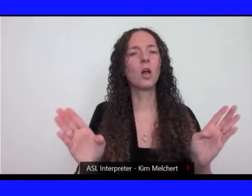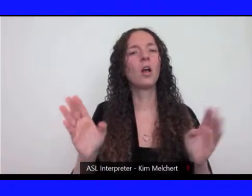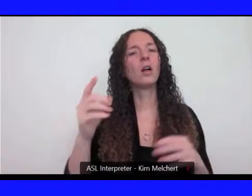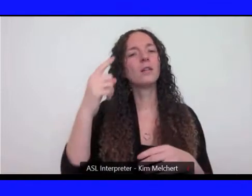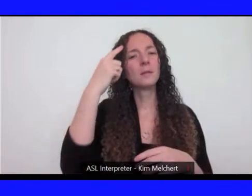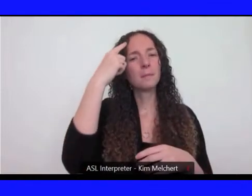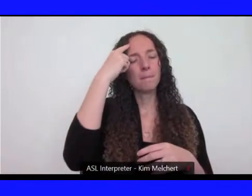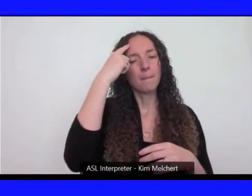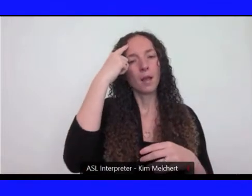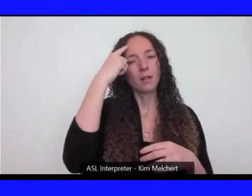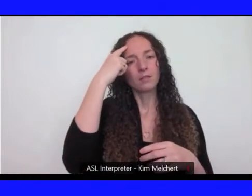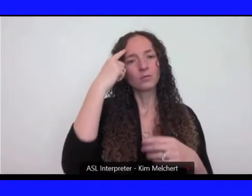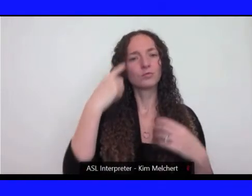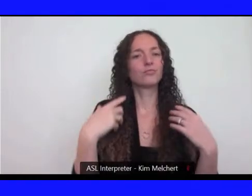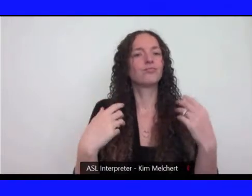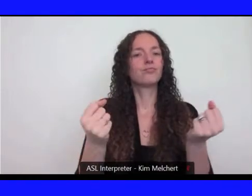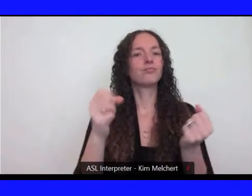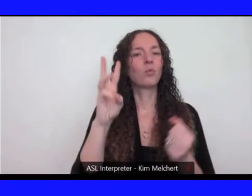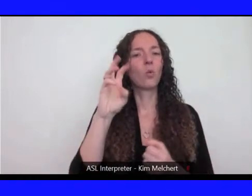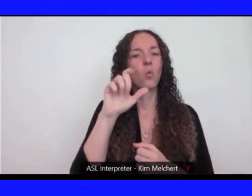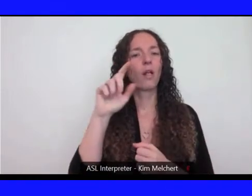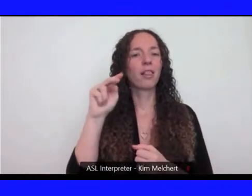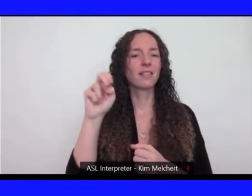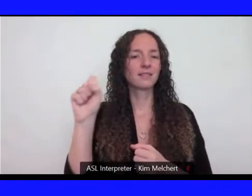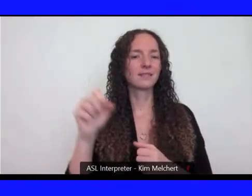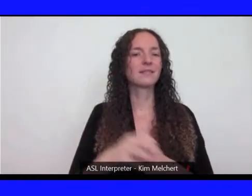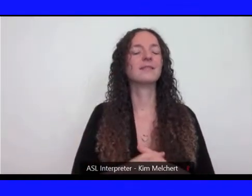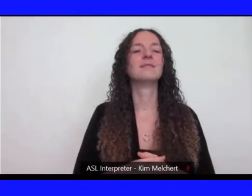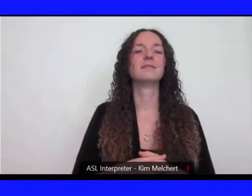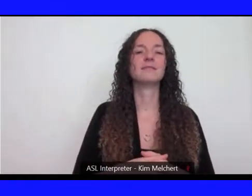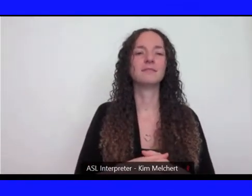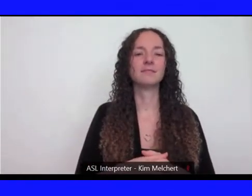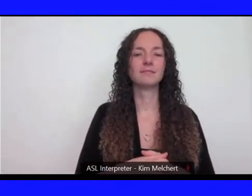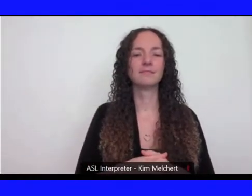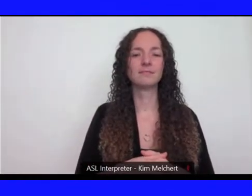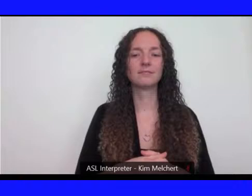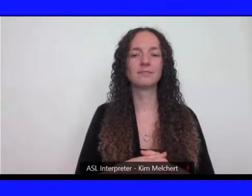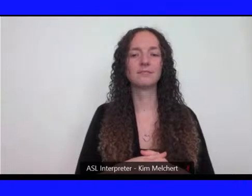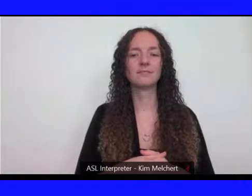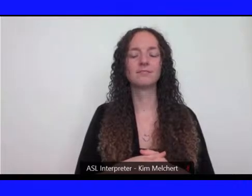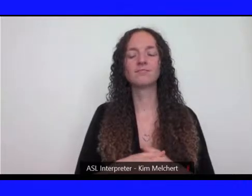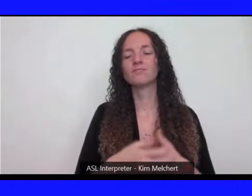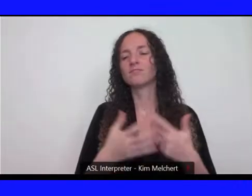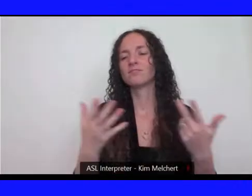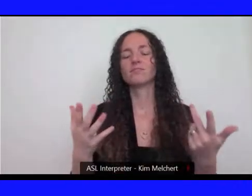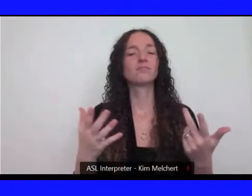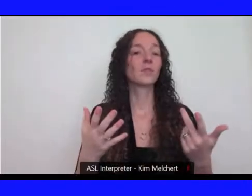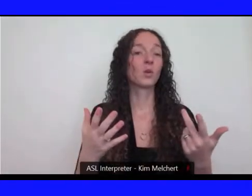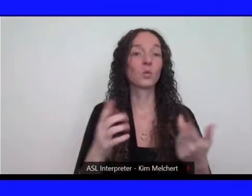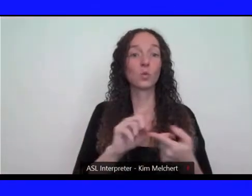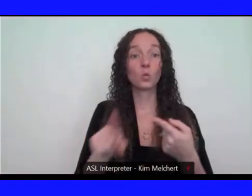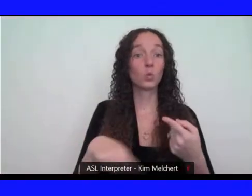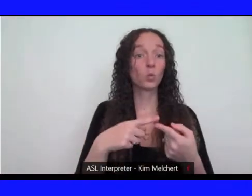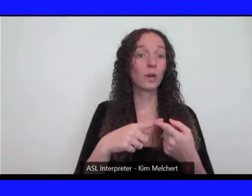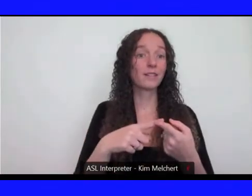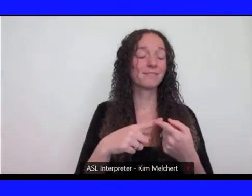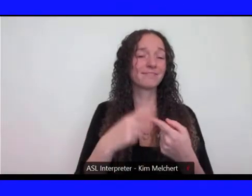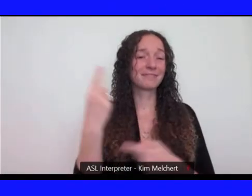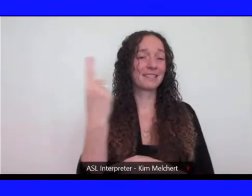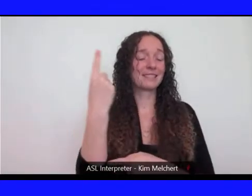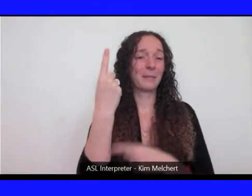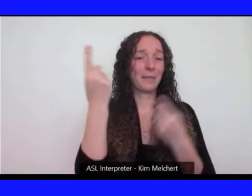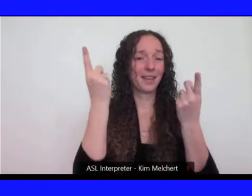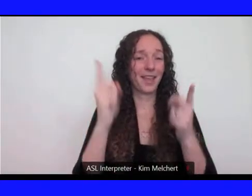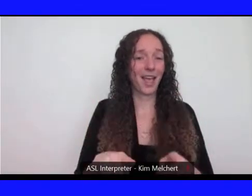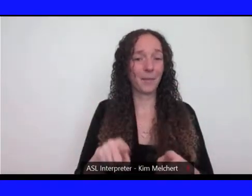their family, the relationship with family, because every day they are seeing all that and these waves. And I know that in